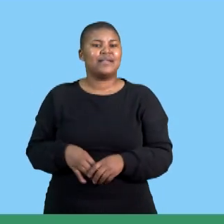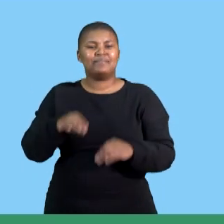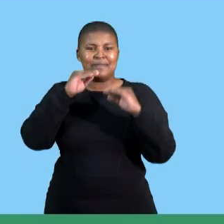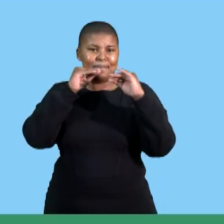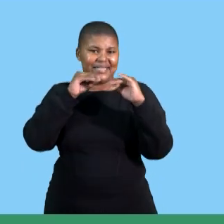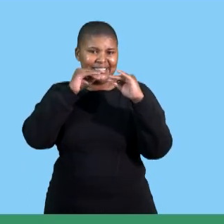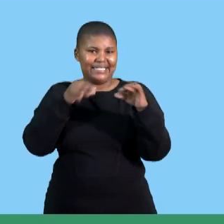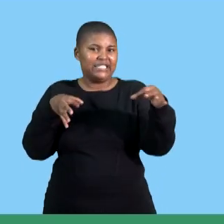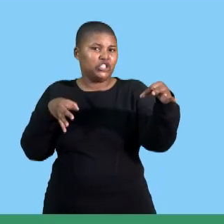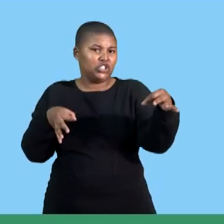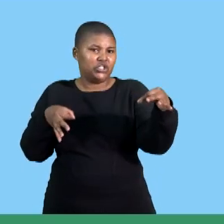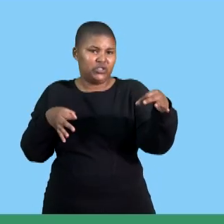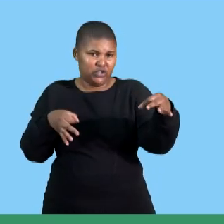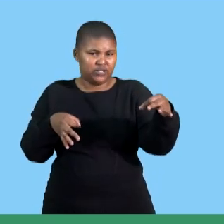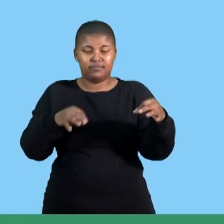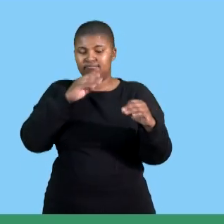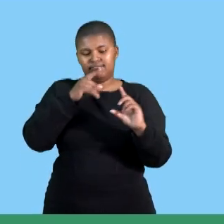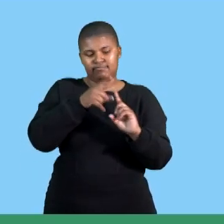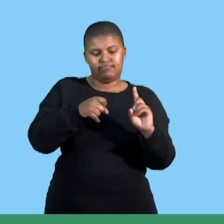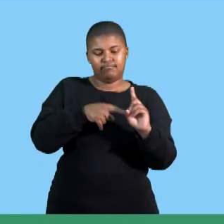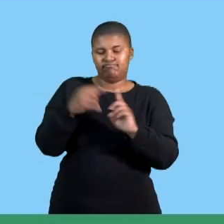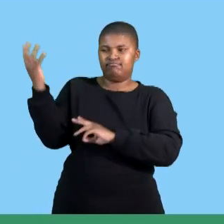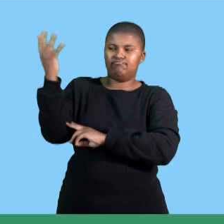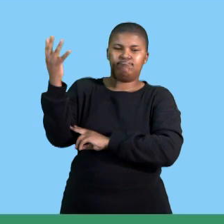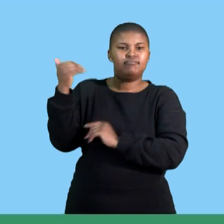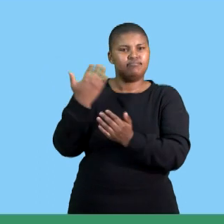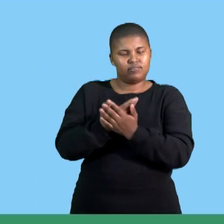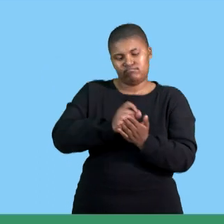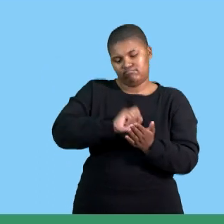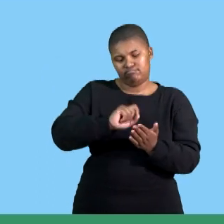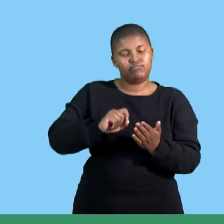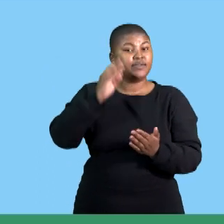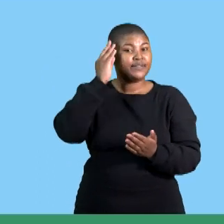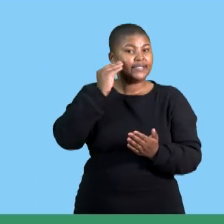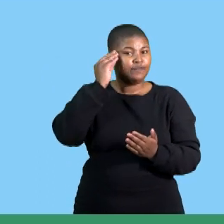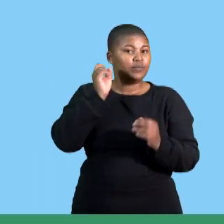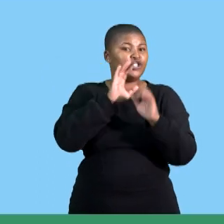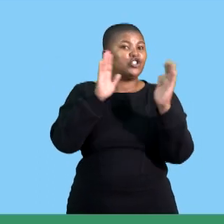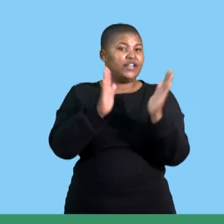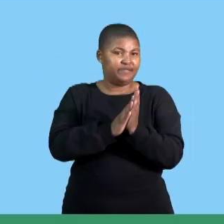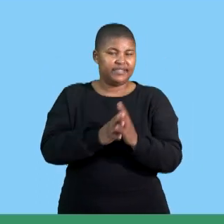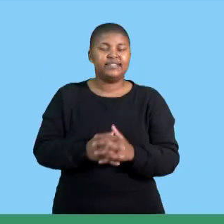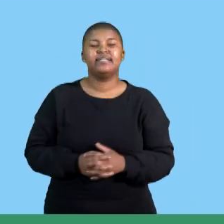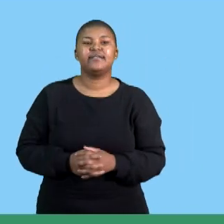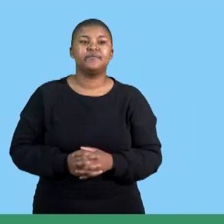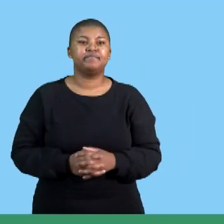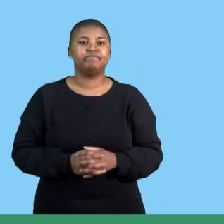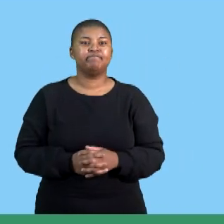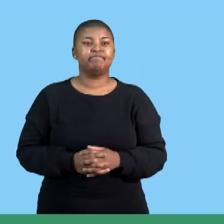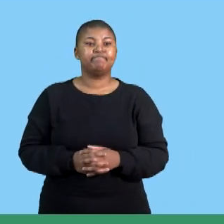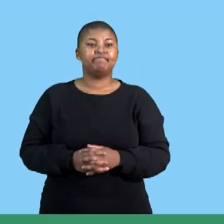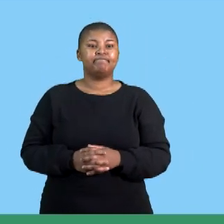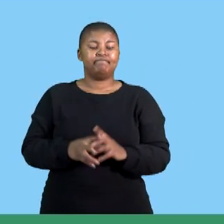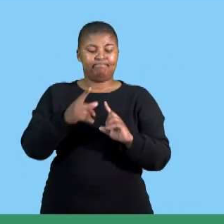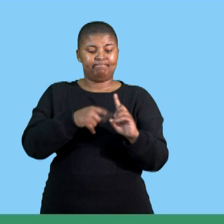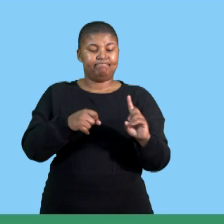They are plastic sheets that a presenter can use to write the information on. So when we talk of transparencies, we are referring